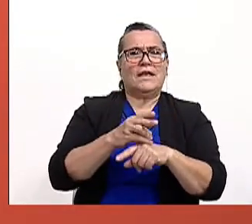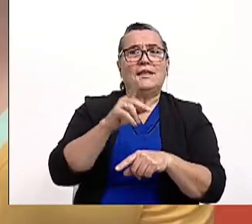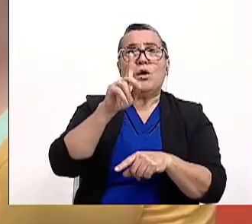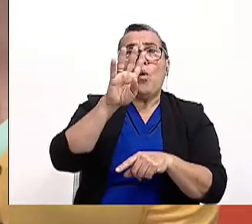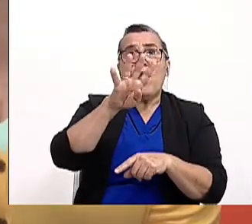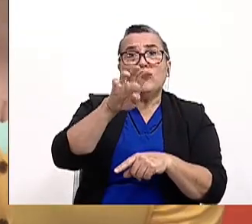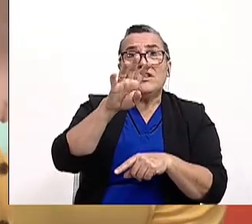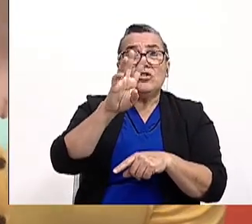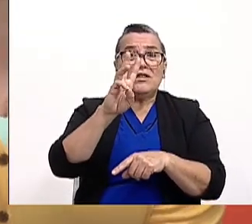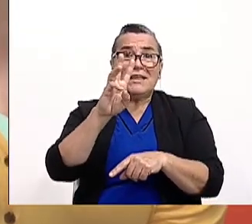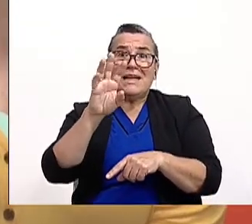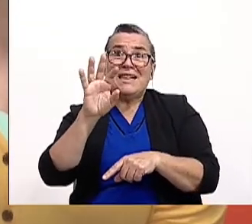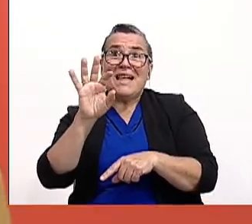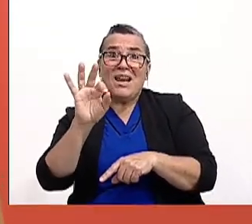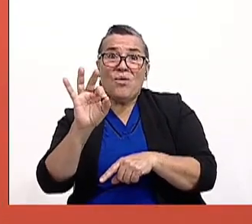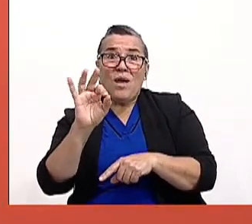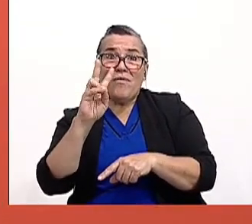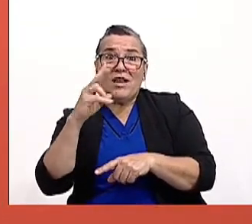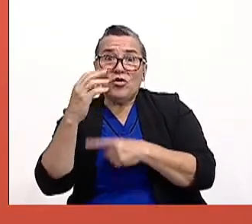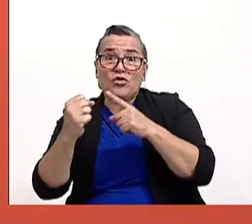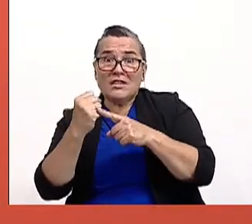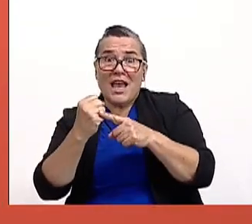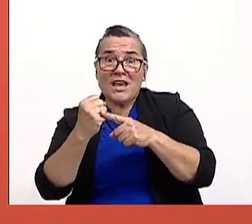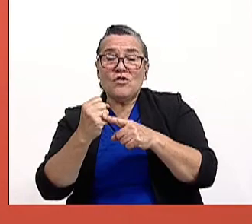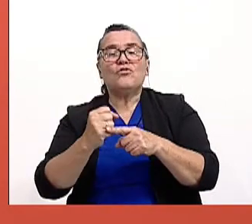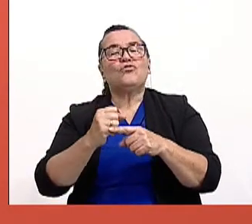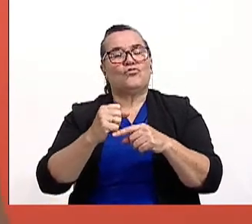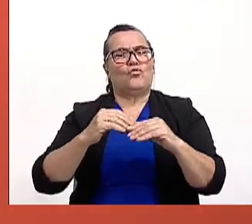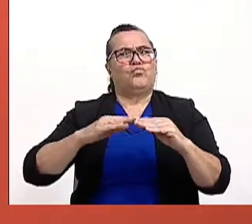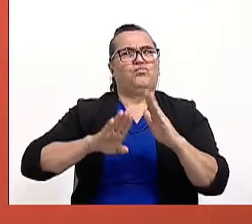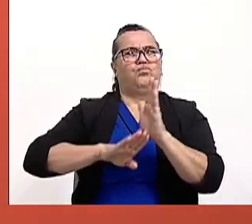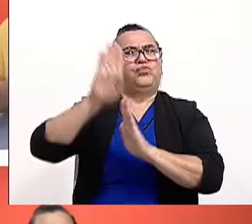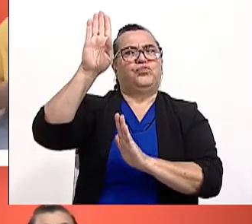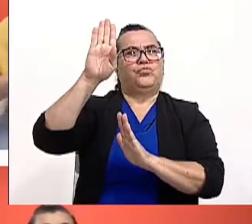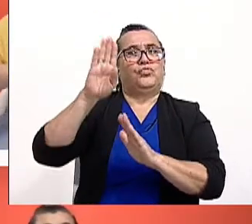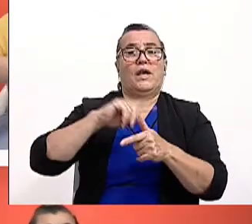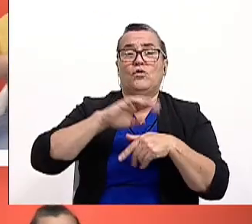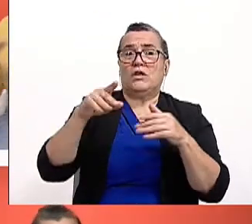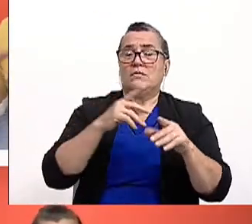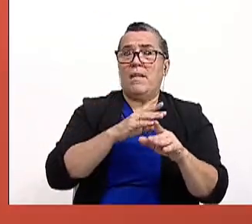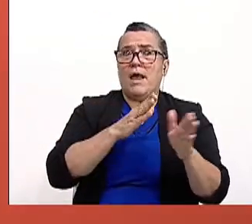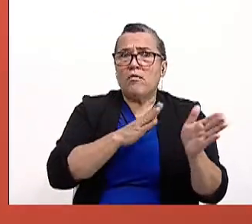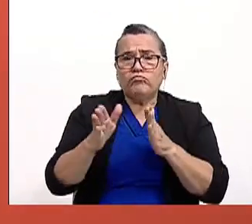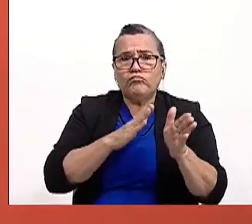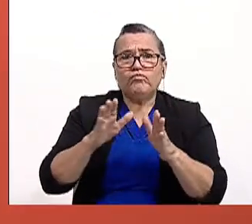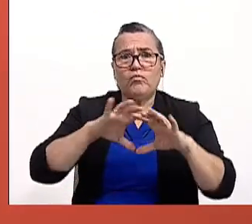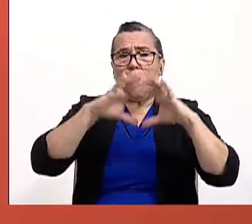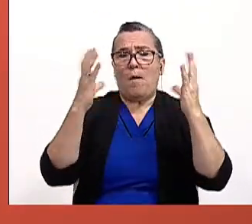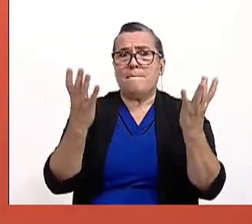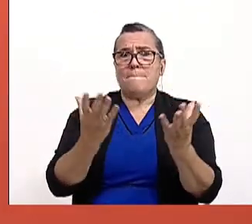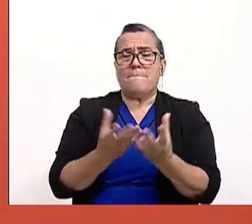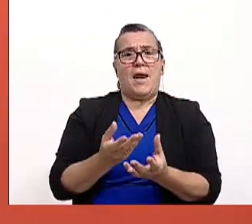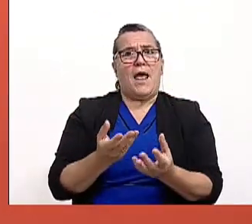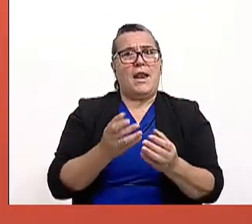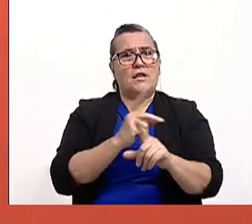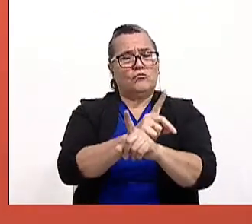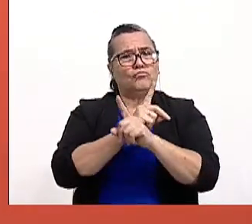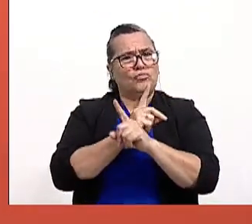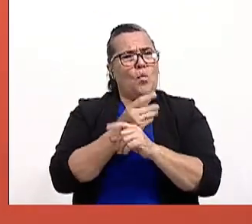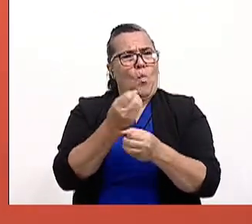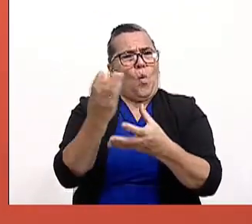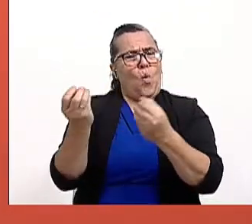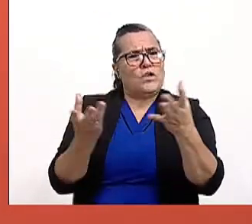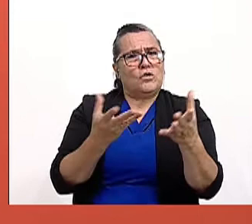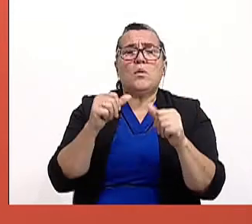in only 2 years. But even if we are working to fight for a planet, there are many other good things we can do to